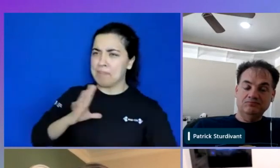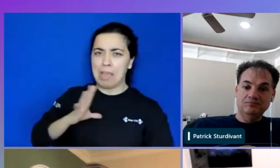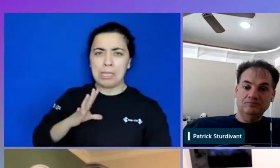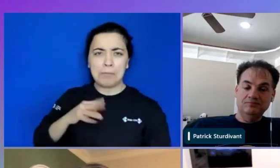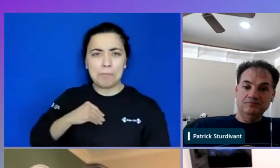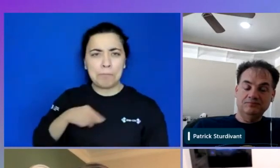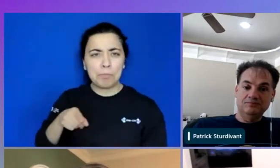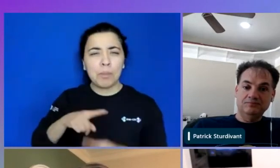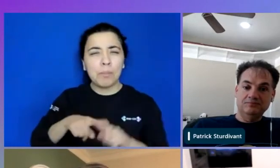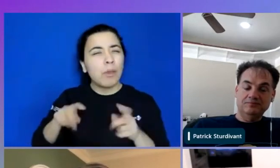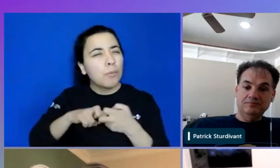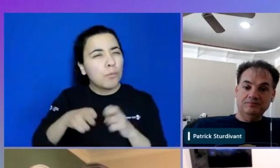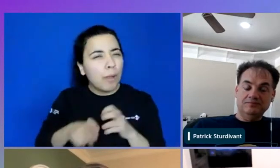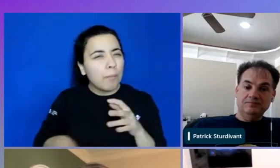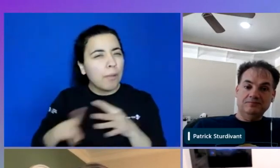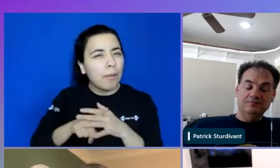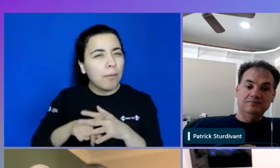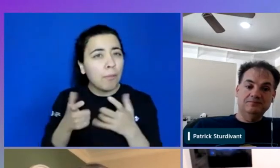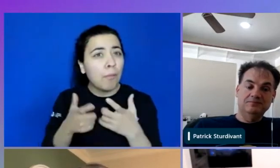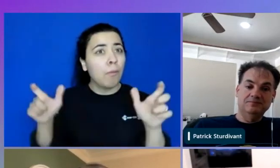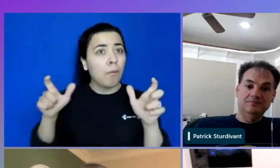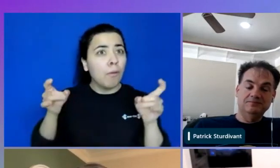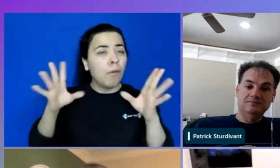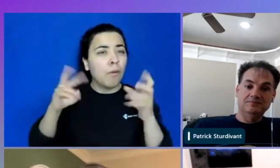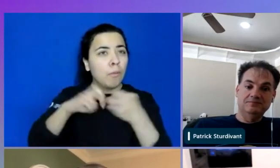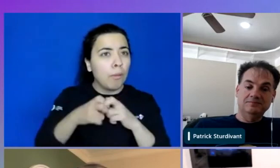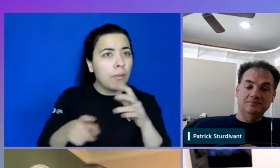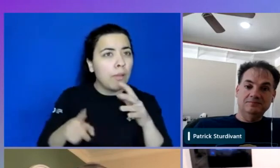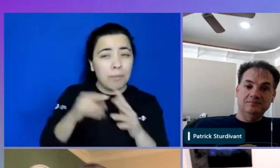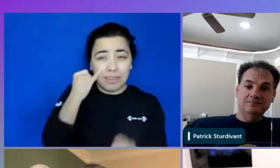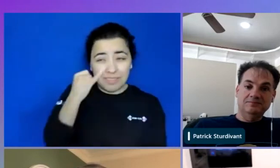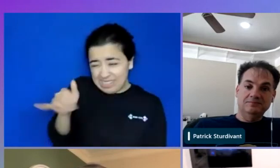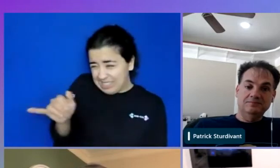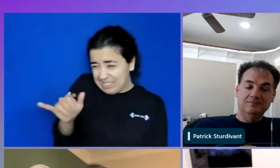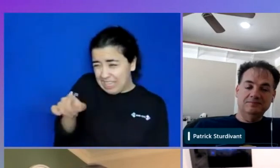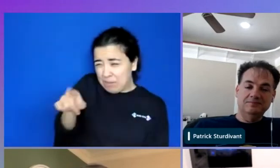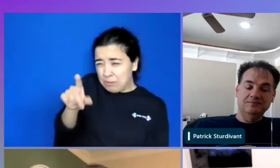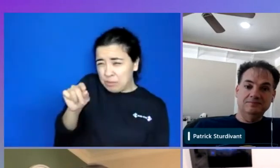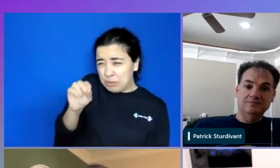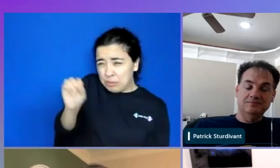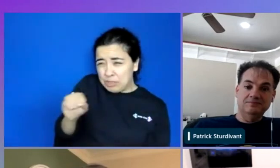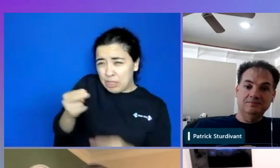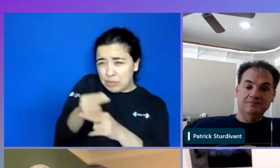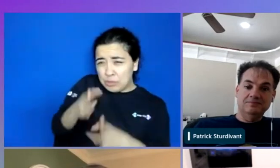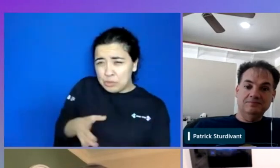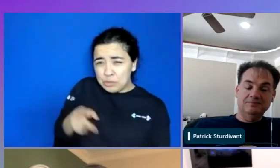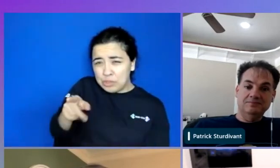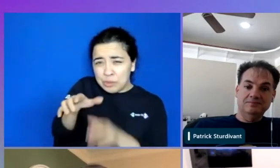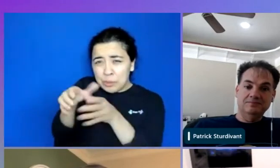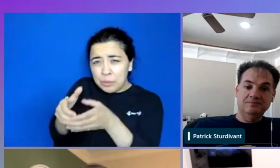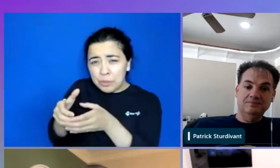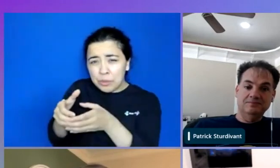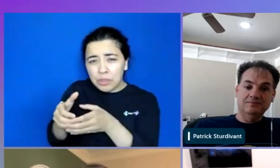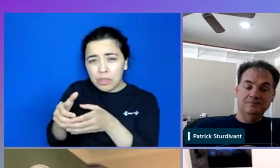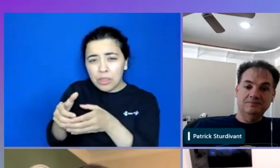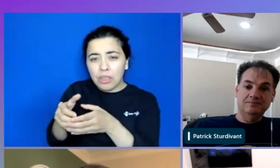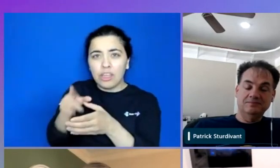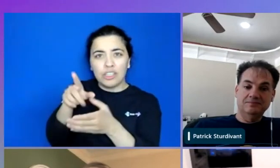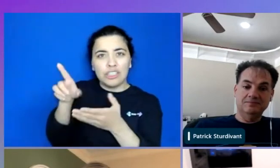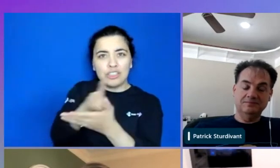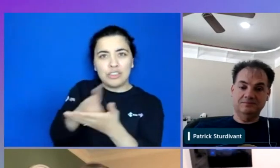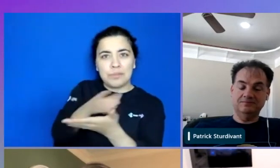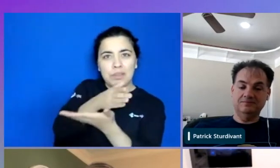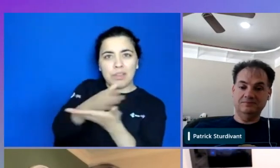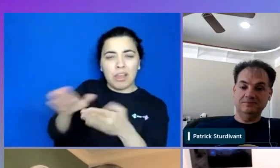problem arises, or the bigger problem arises, when the same 20% of users keep getting discriminated on